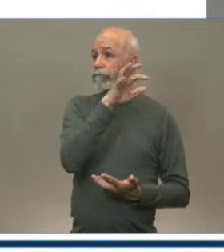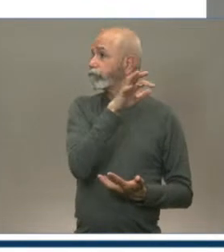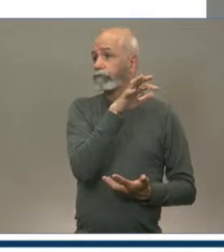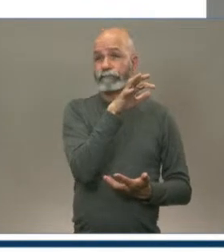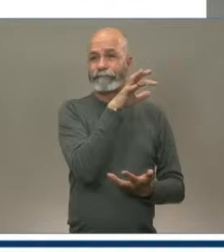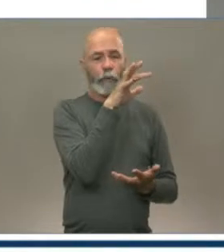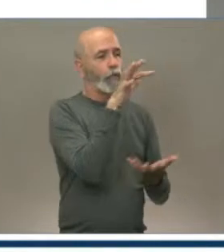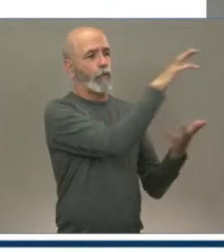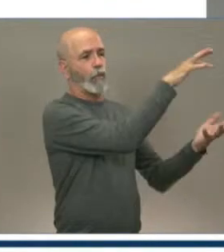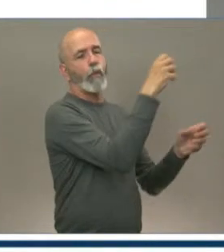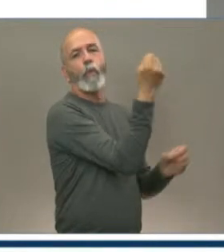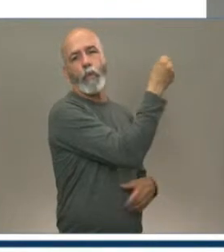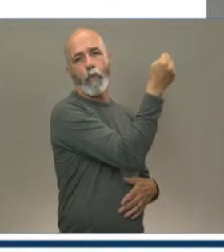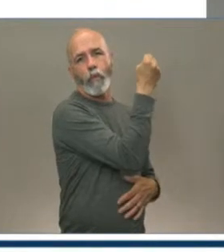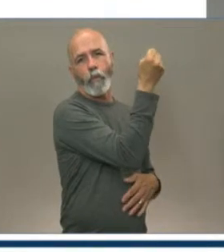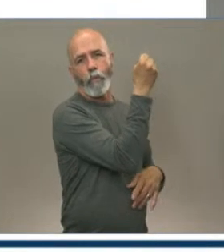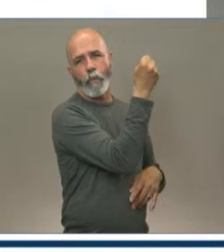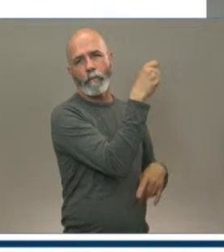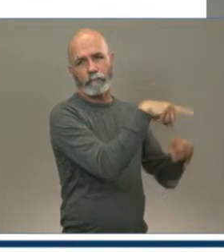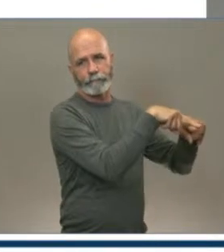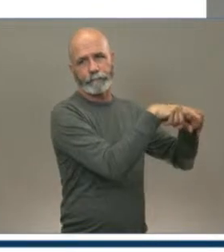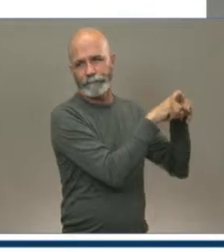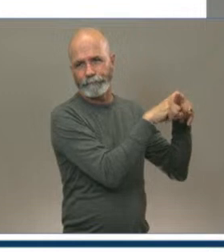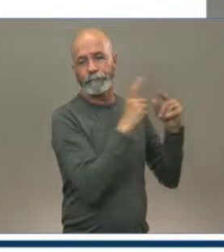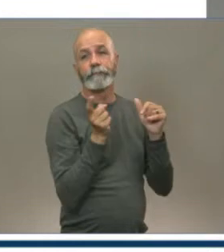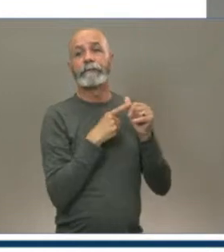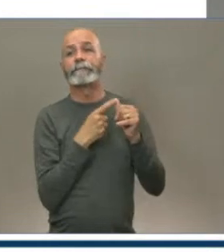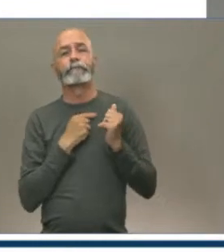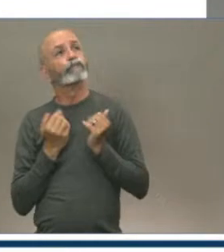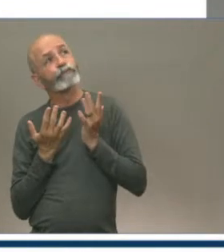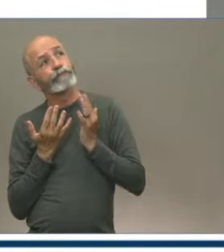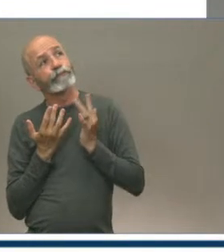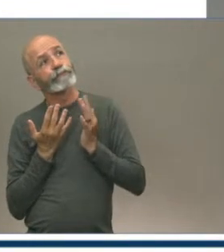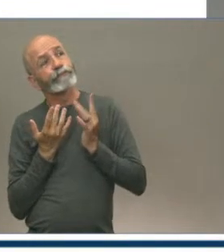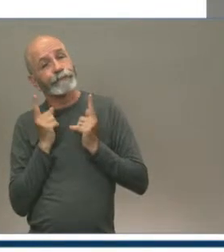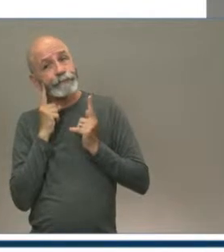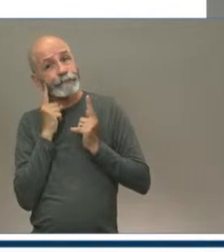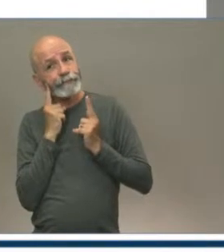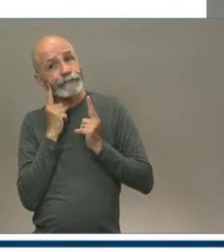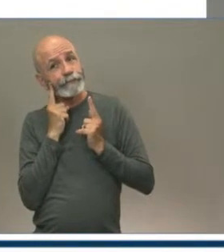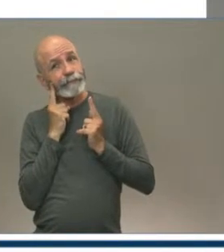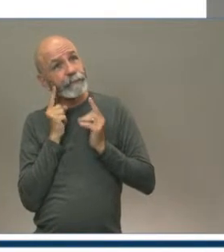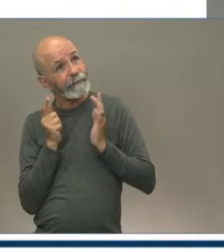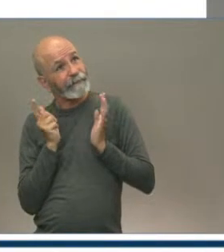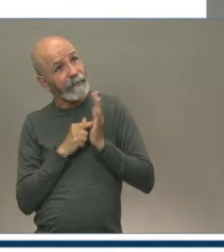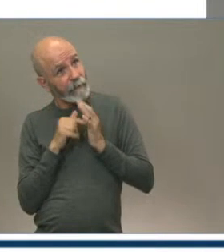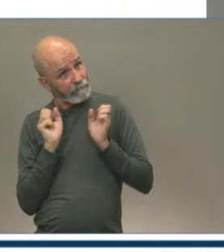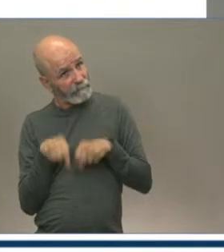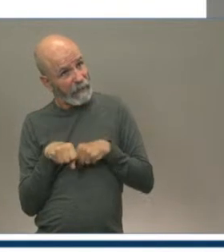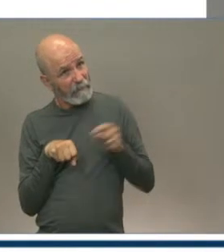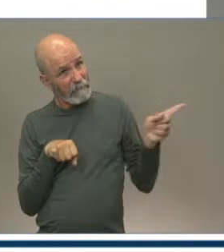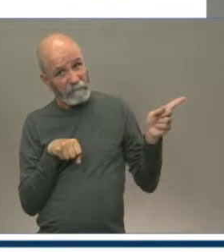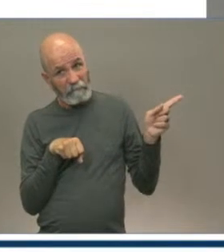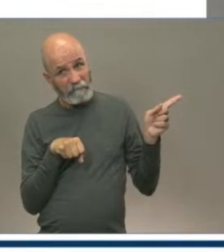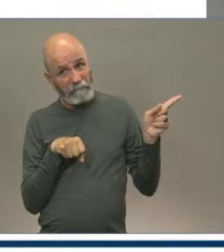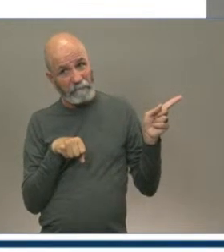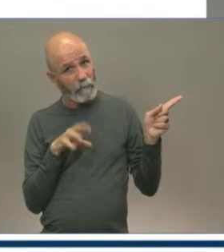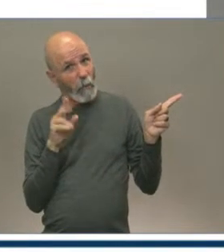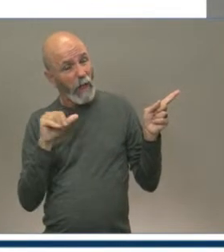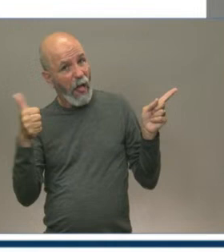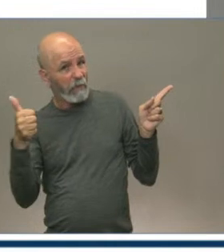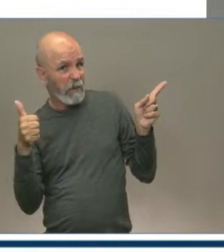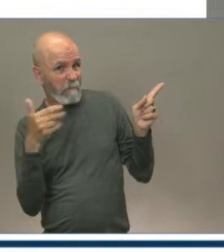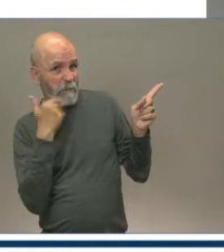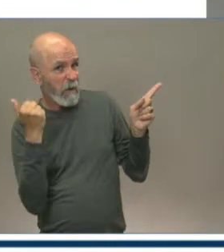vaccine while we get the evolving evidence on the second dose approach and what may potentially be the need